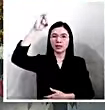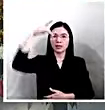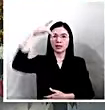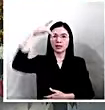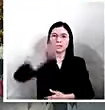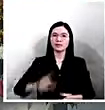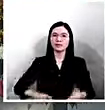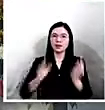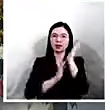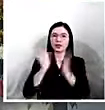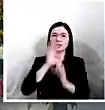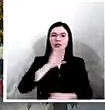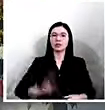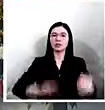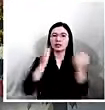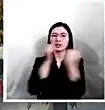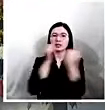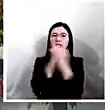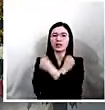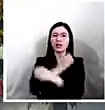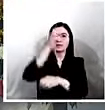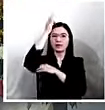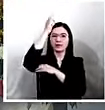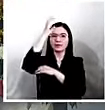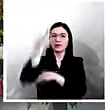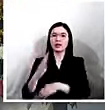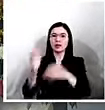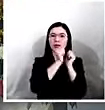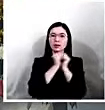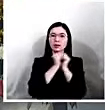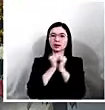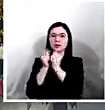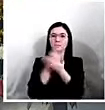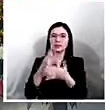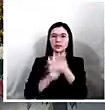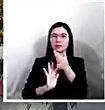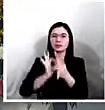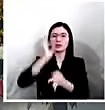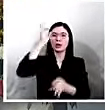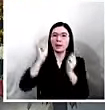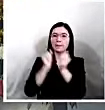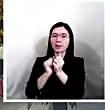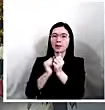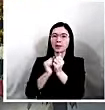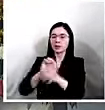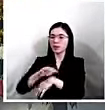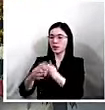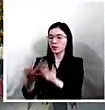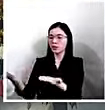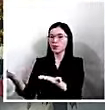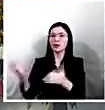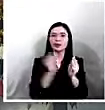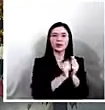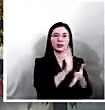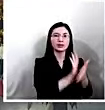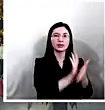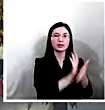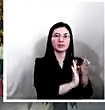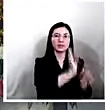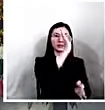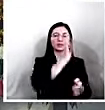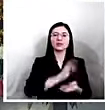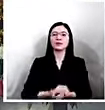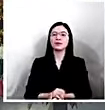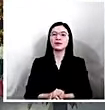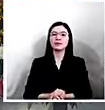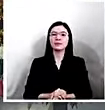Jesus Christ, and the love of God, and the communion of the Holy Spirit be with you all. And with your spirit.